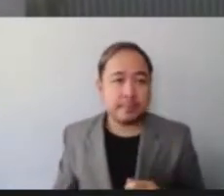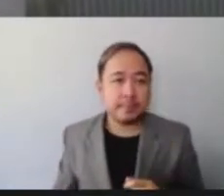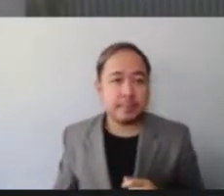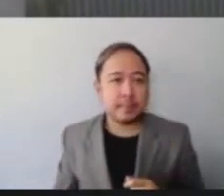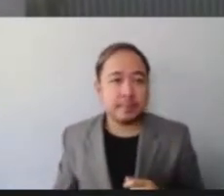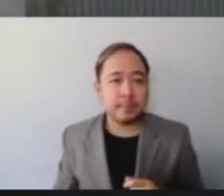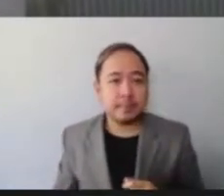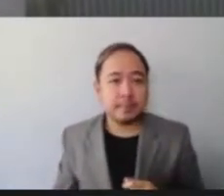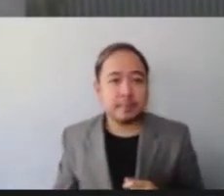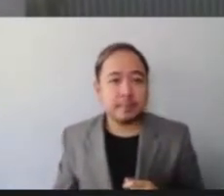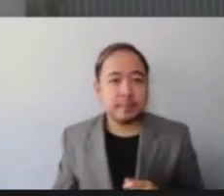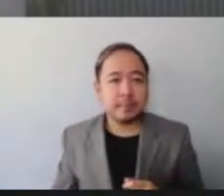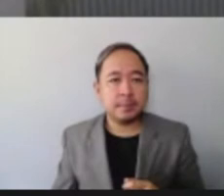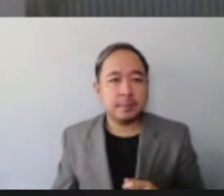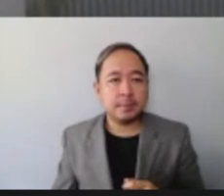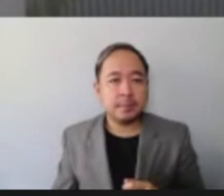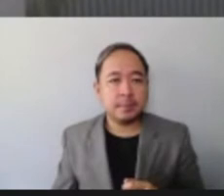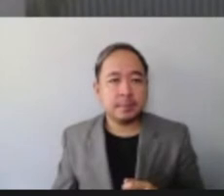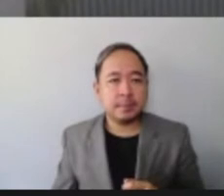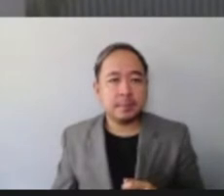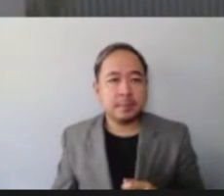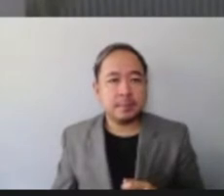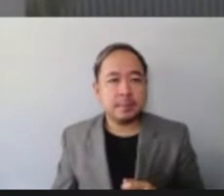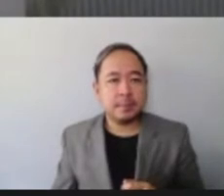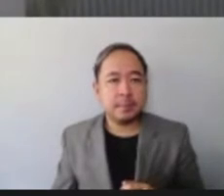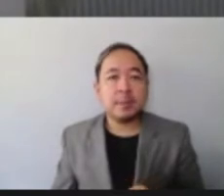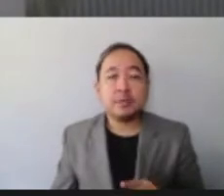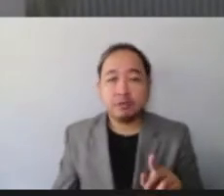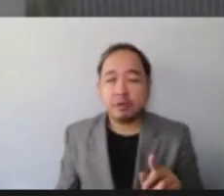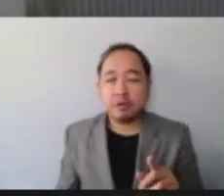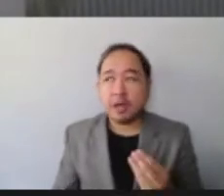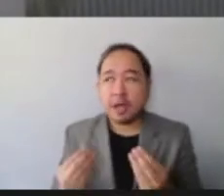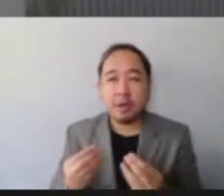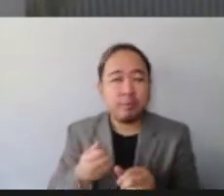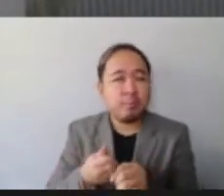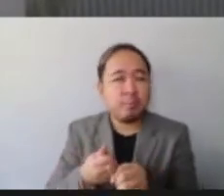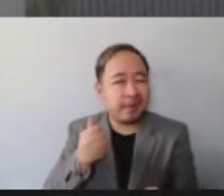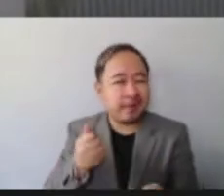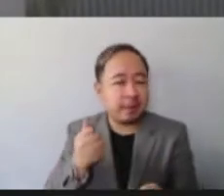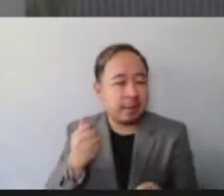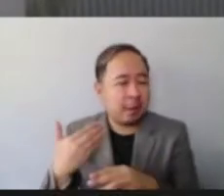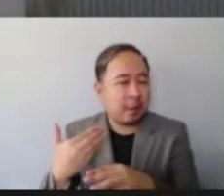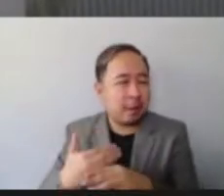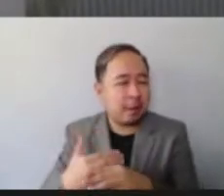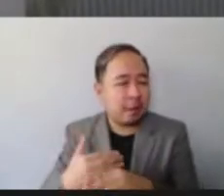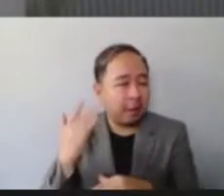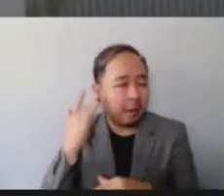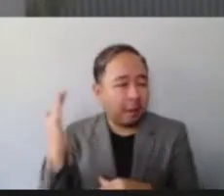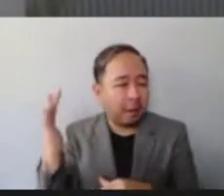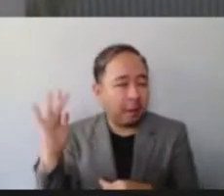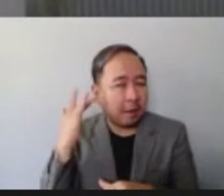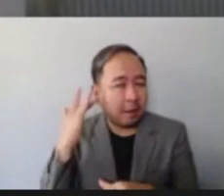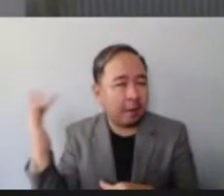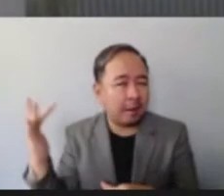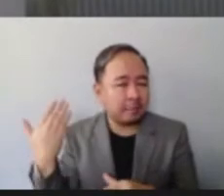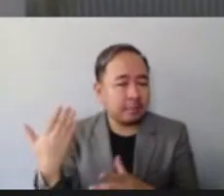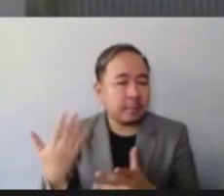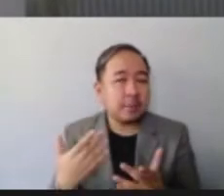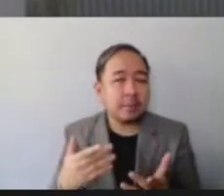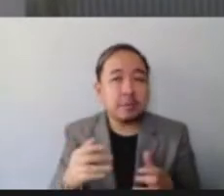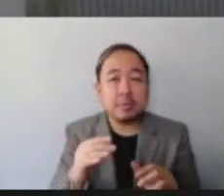and finally to prevent Echoes and interference please ensure that the language you selected to listen